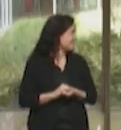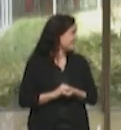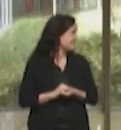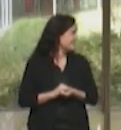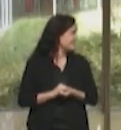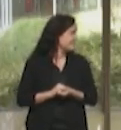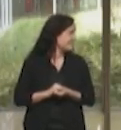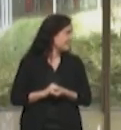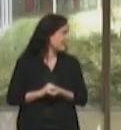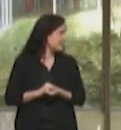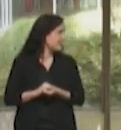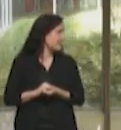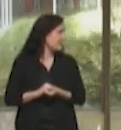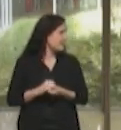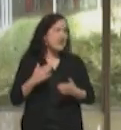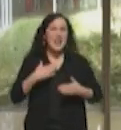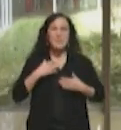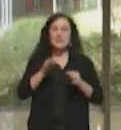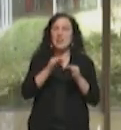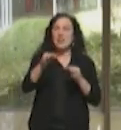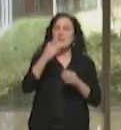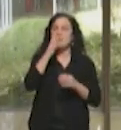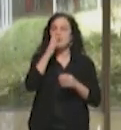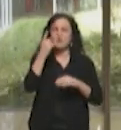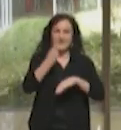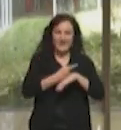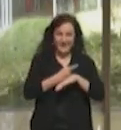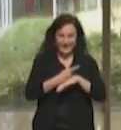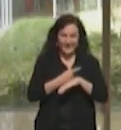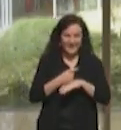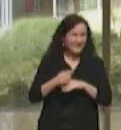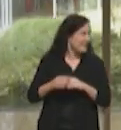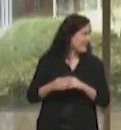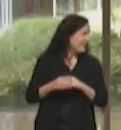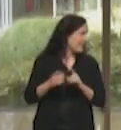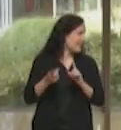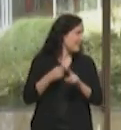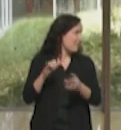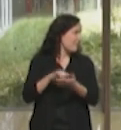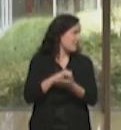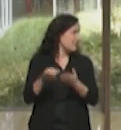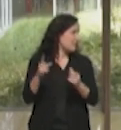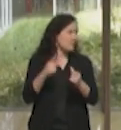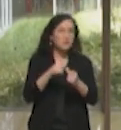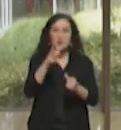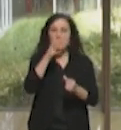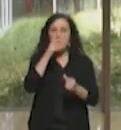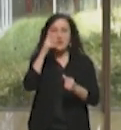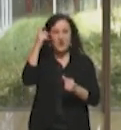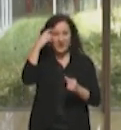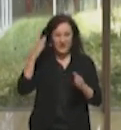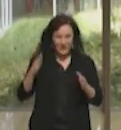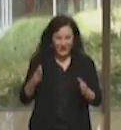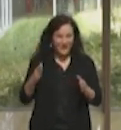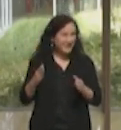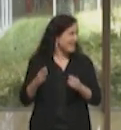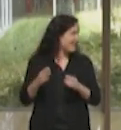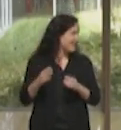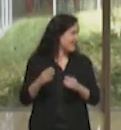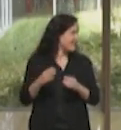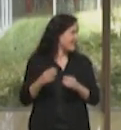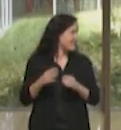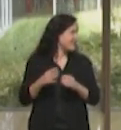Hello, everyone. Happy belated Mother's Day from New York's first mother governor. Just wanted to put that out